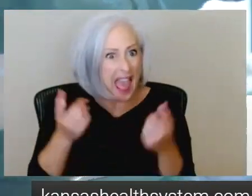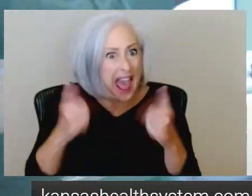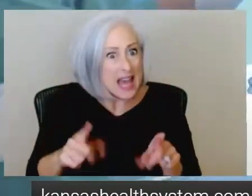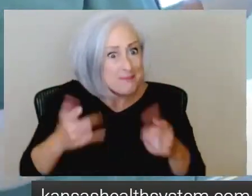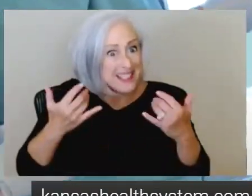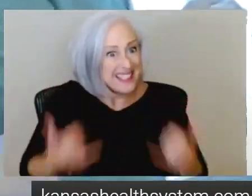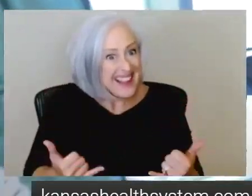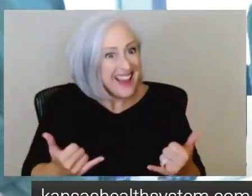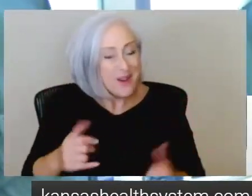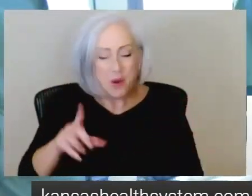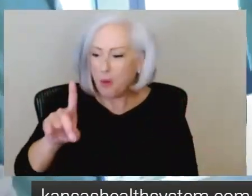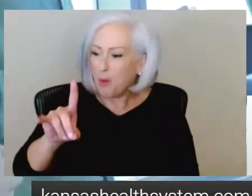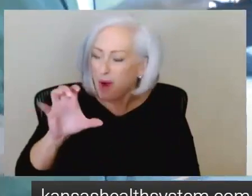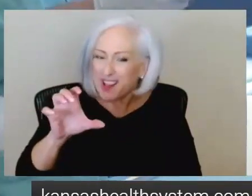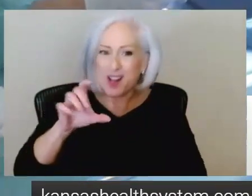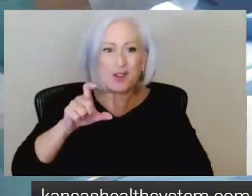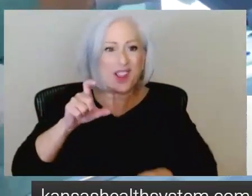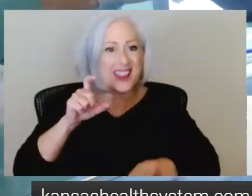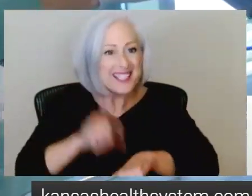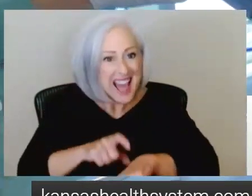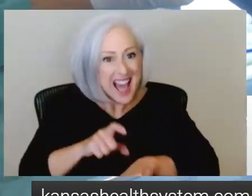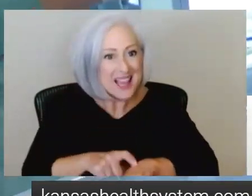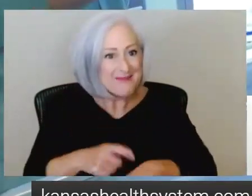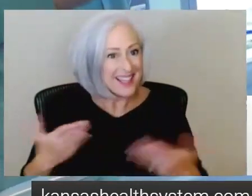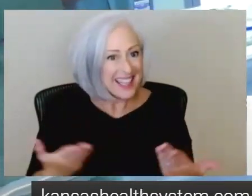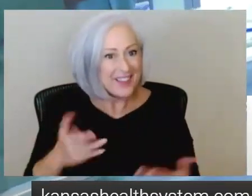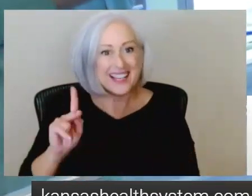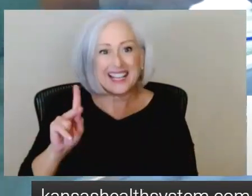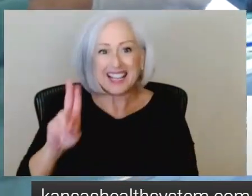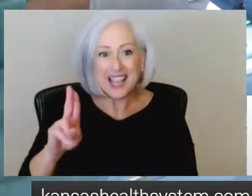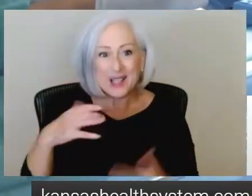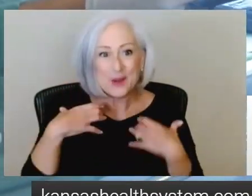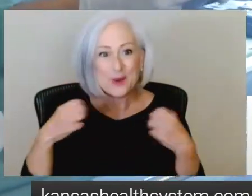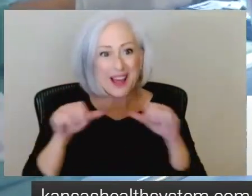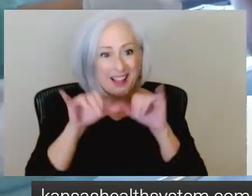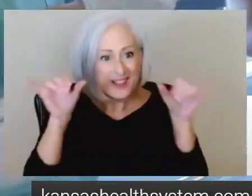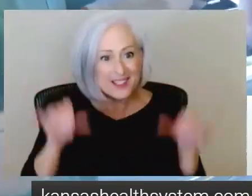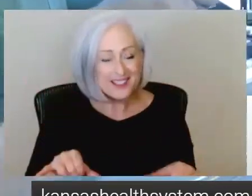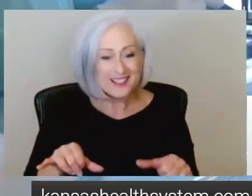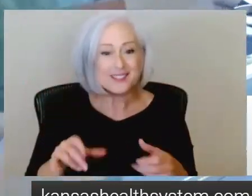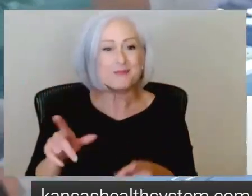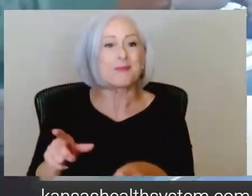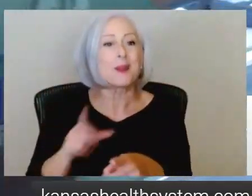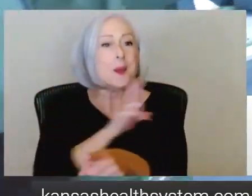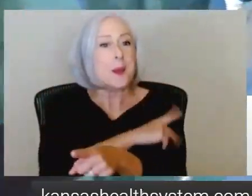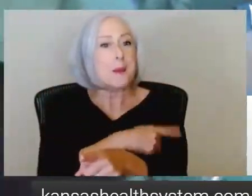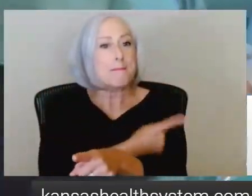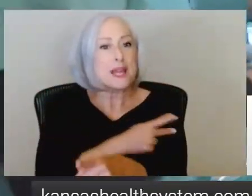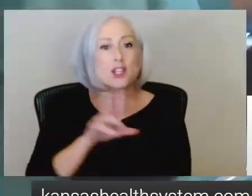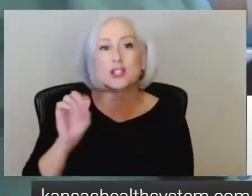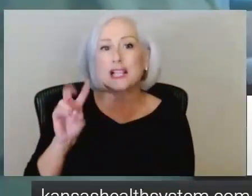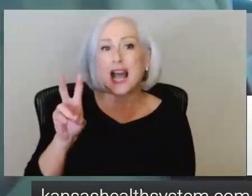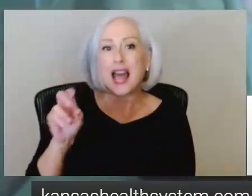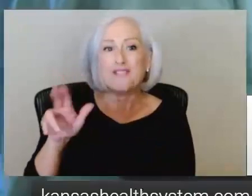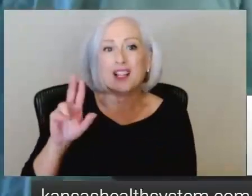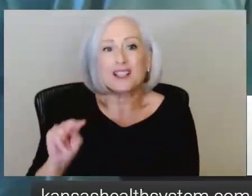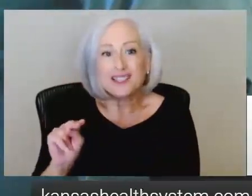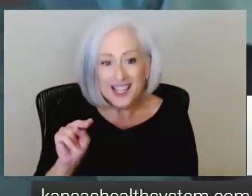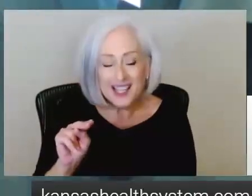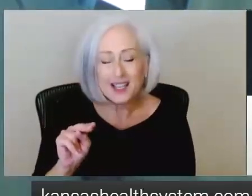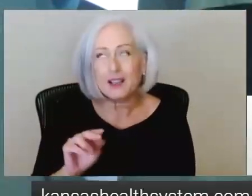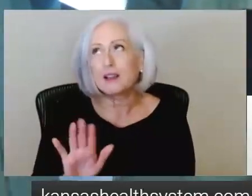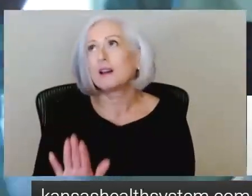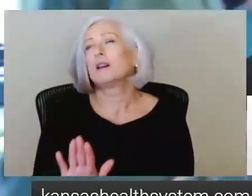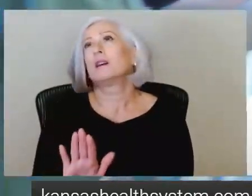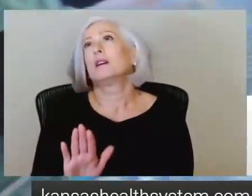at the University of Kansas Health System. This is our patient, Evelyn. Evelyn she has been struggling